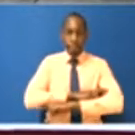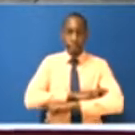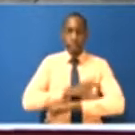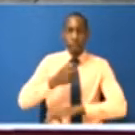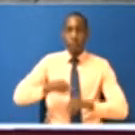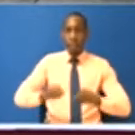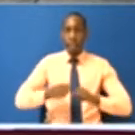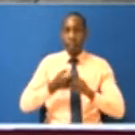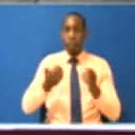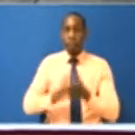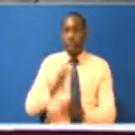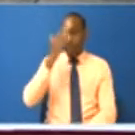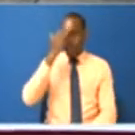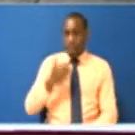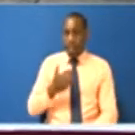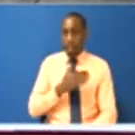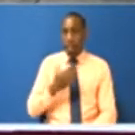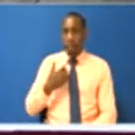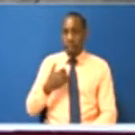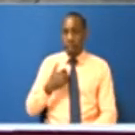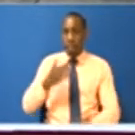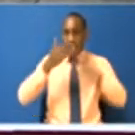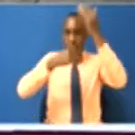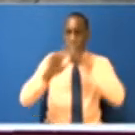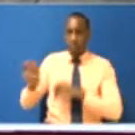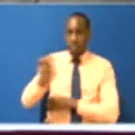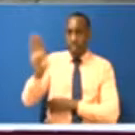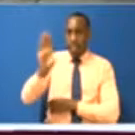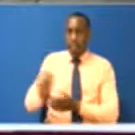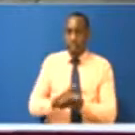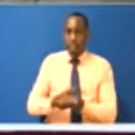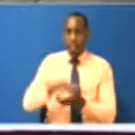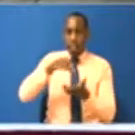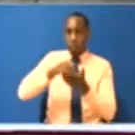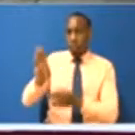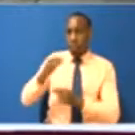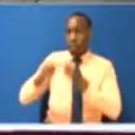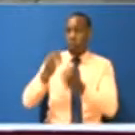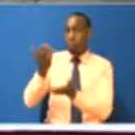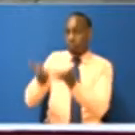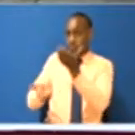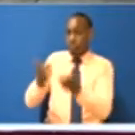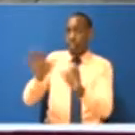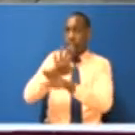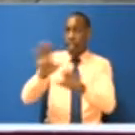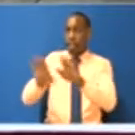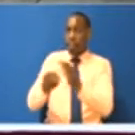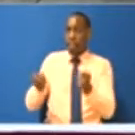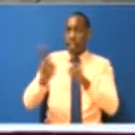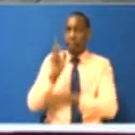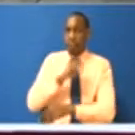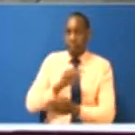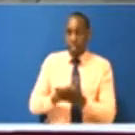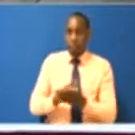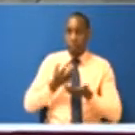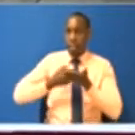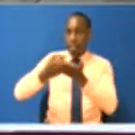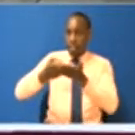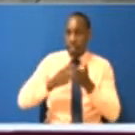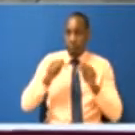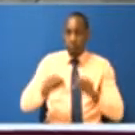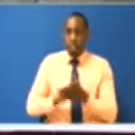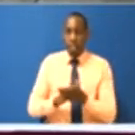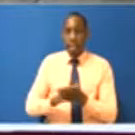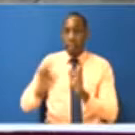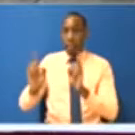we are live from the catholic university of eastern africa and we're here from our studio b where we continue to analyze everything that happens around this debate today this